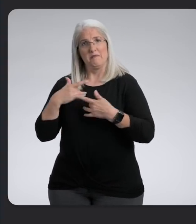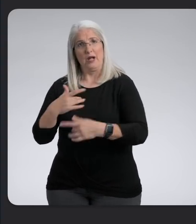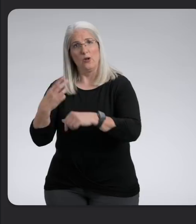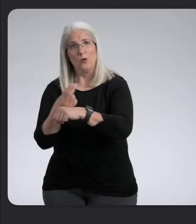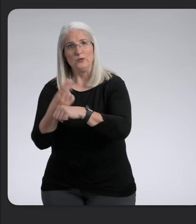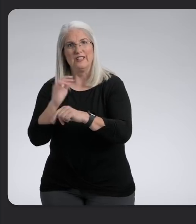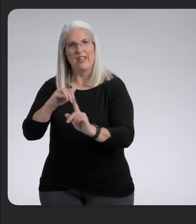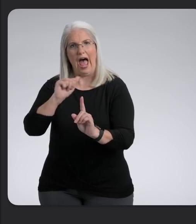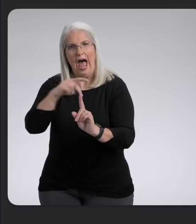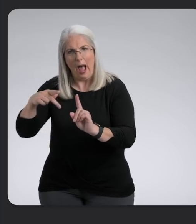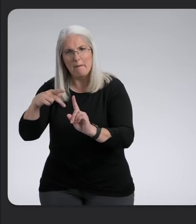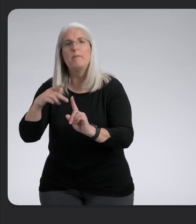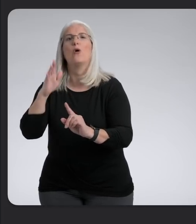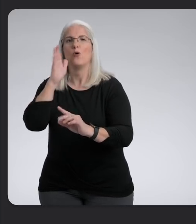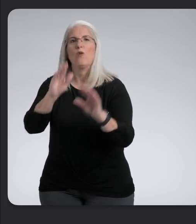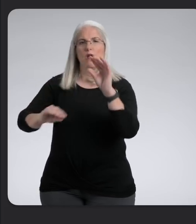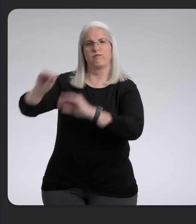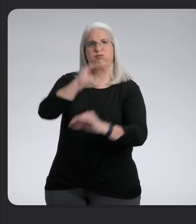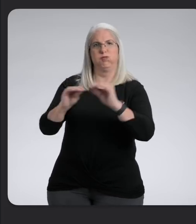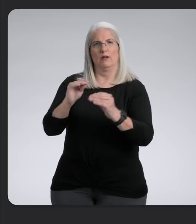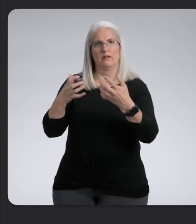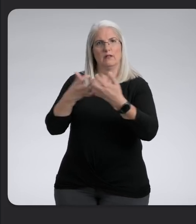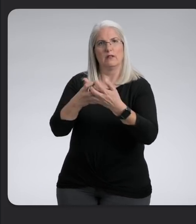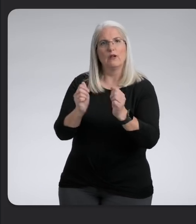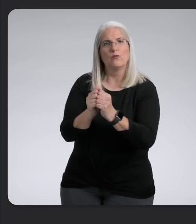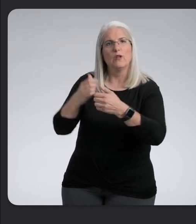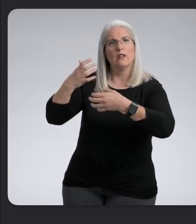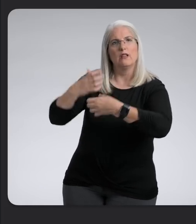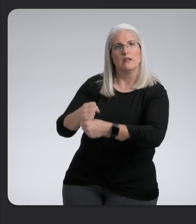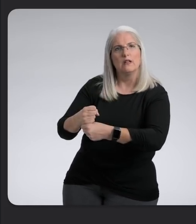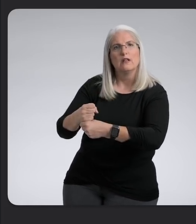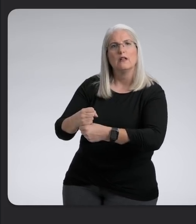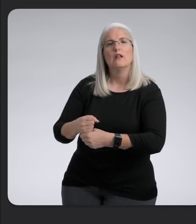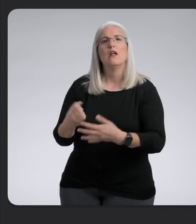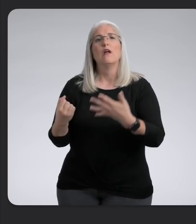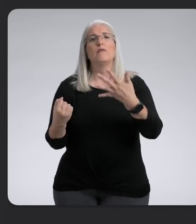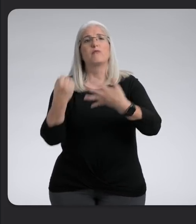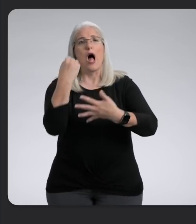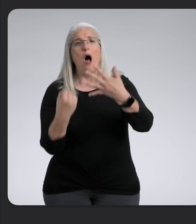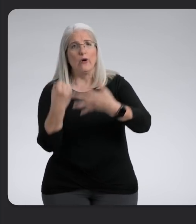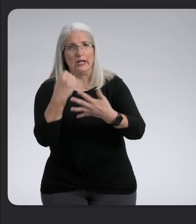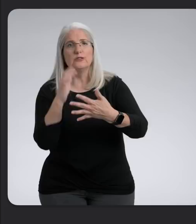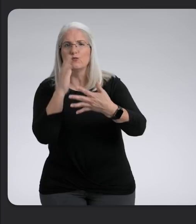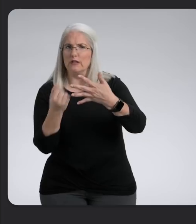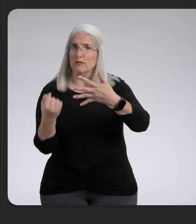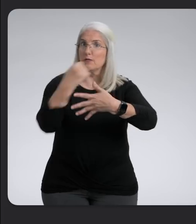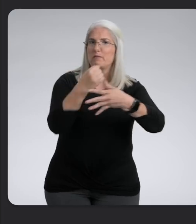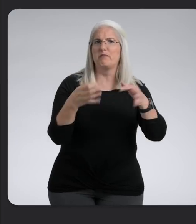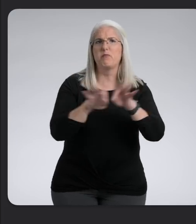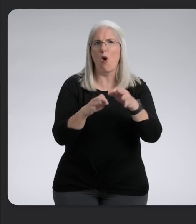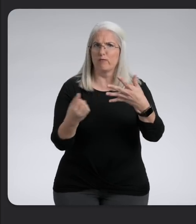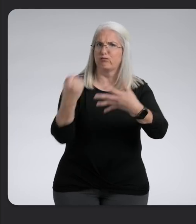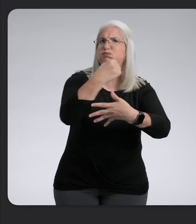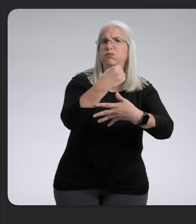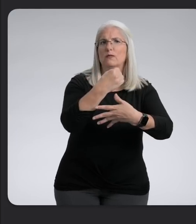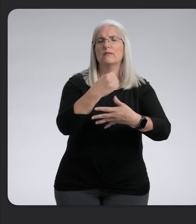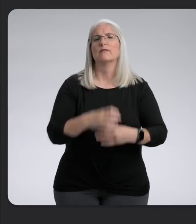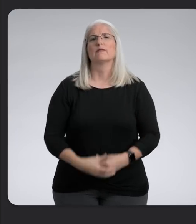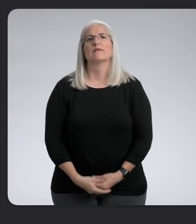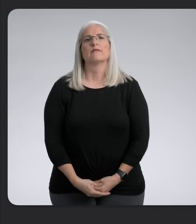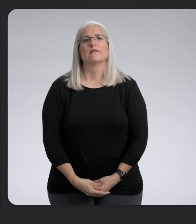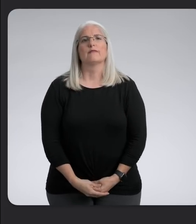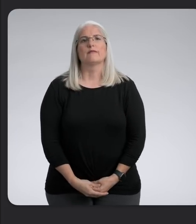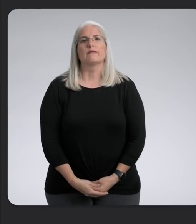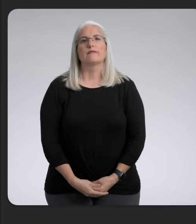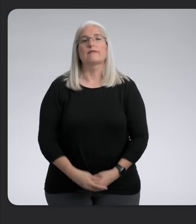up. Notifications in the summary are ordered by priority, with the most relevant ones rising to the top. Notifications from people